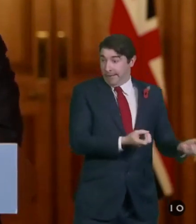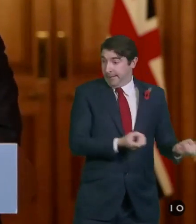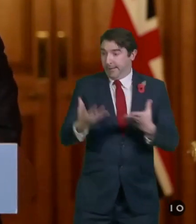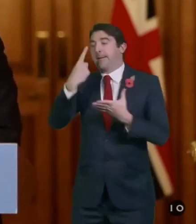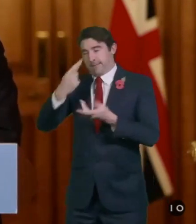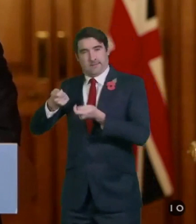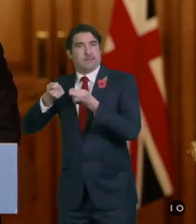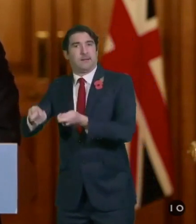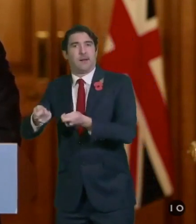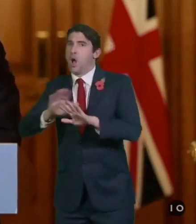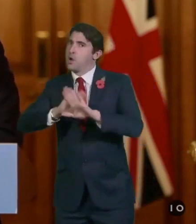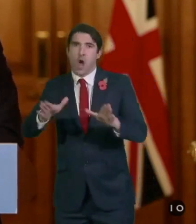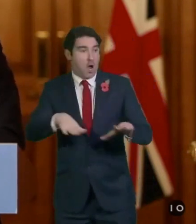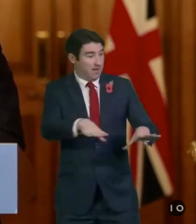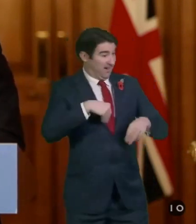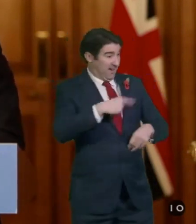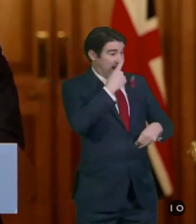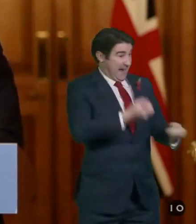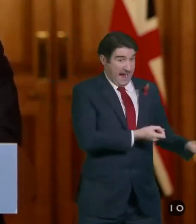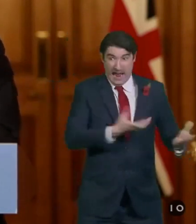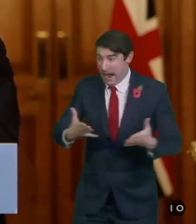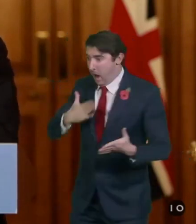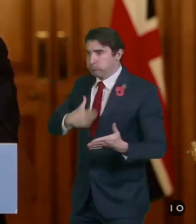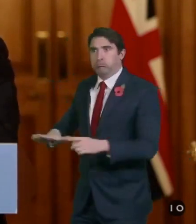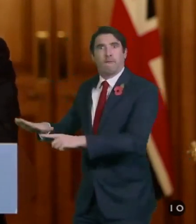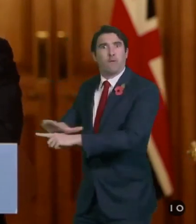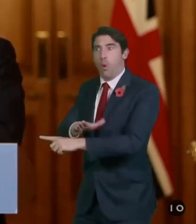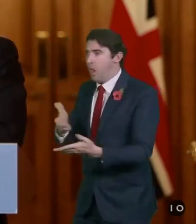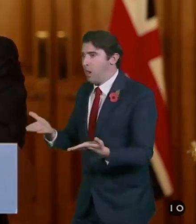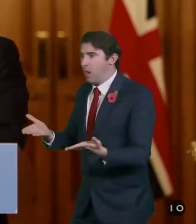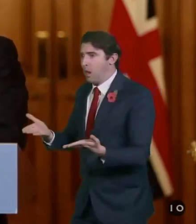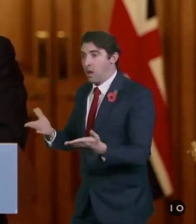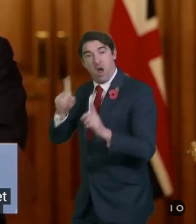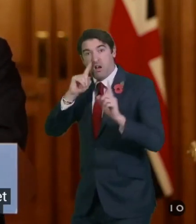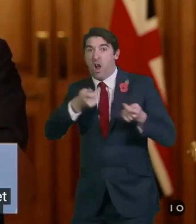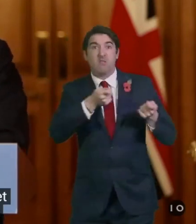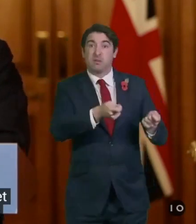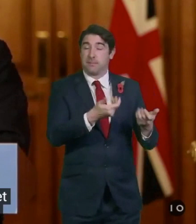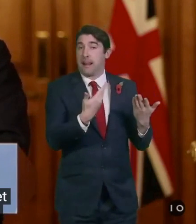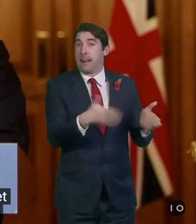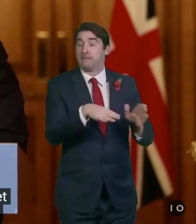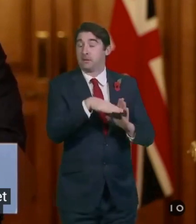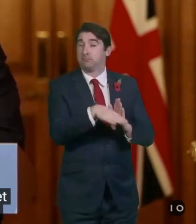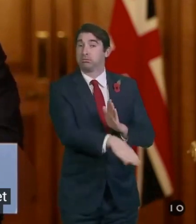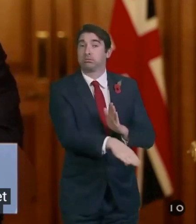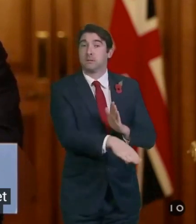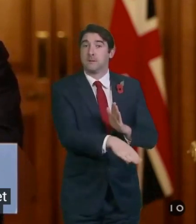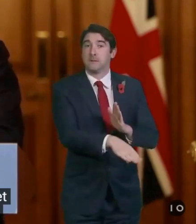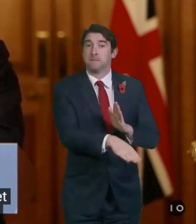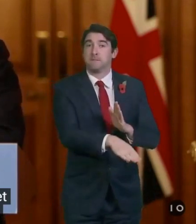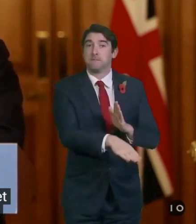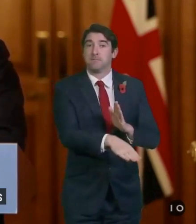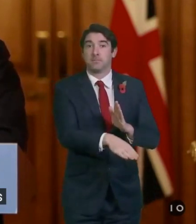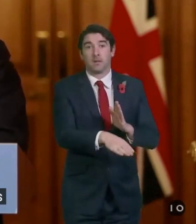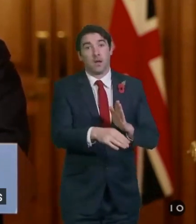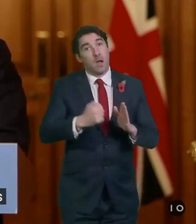not focusing enough, from failing to get it under control. And if we let the lines on those